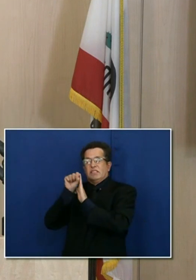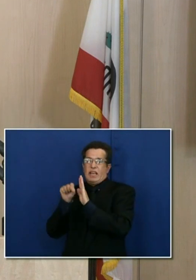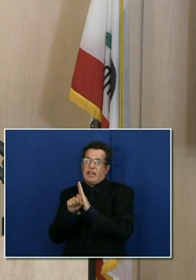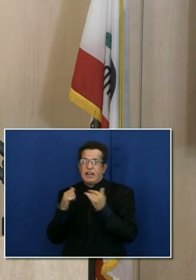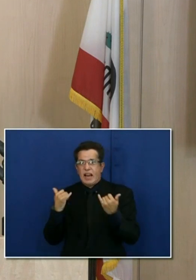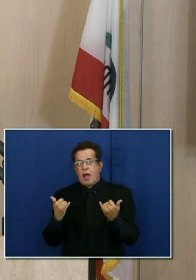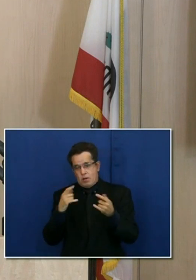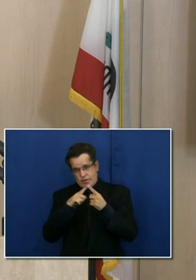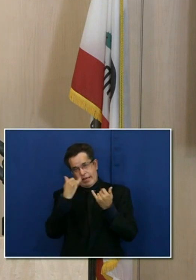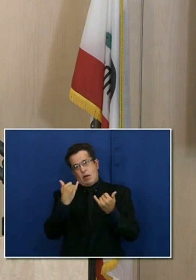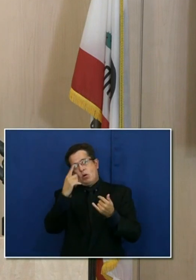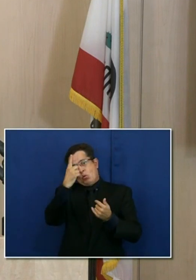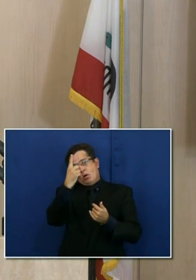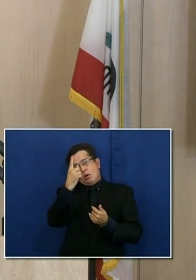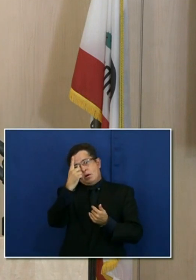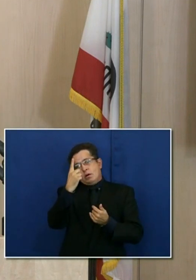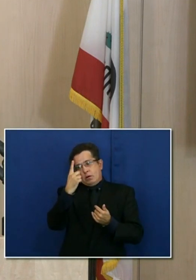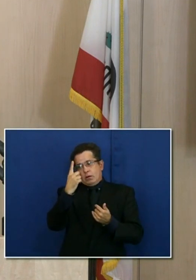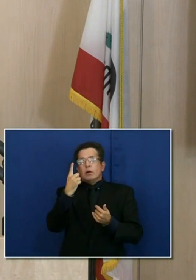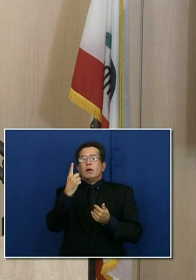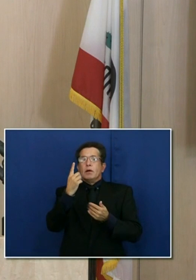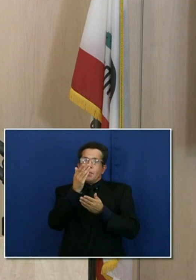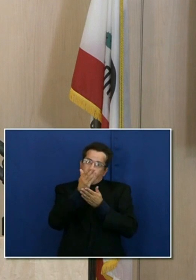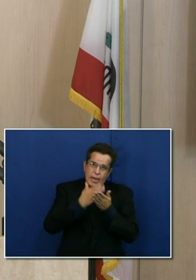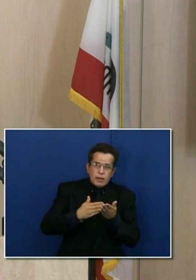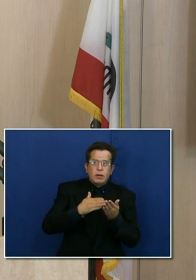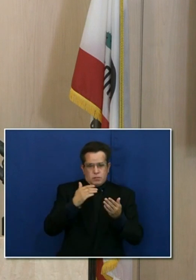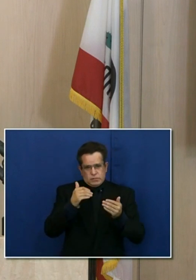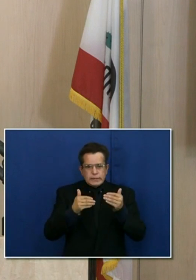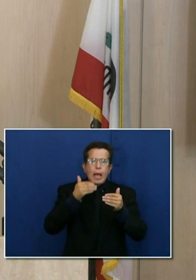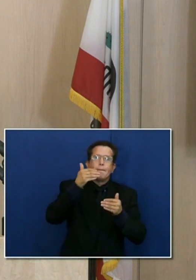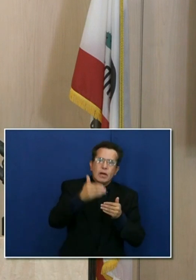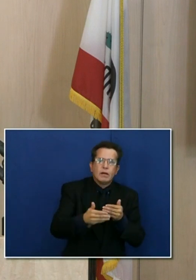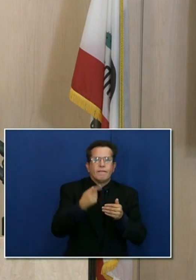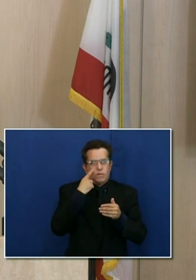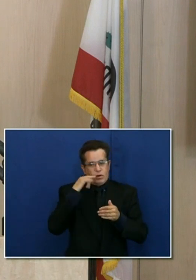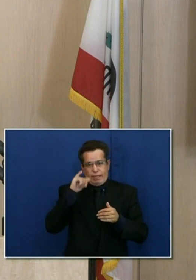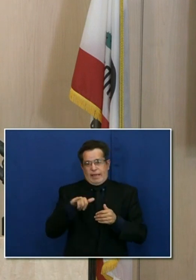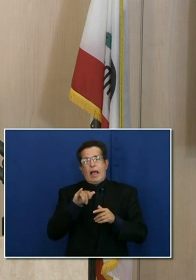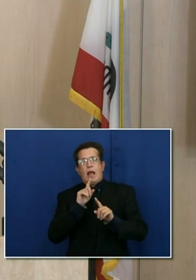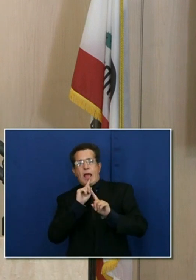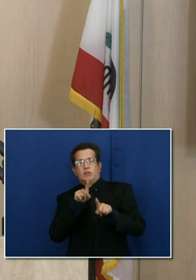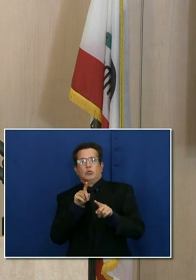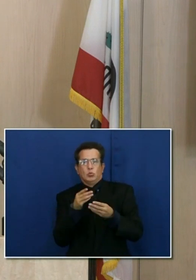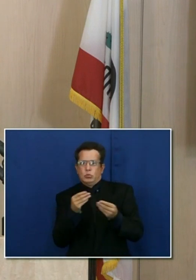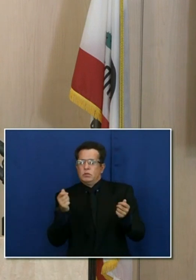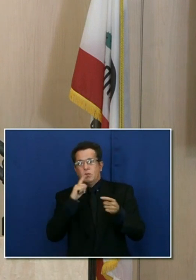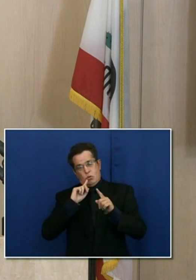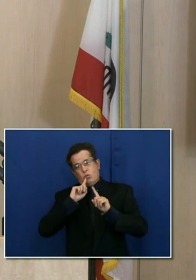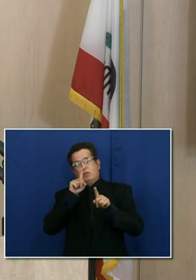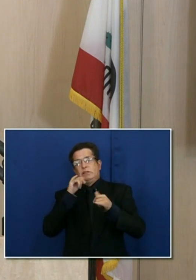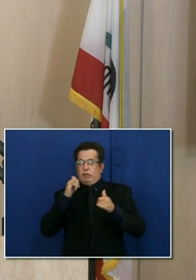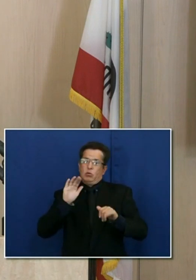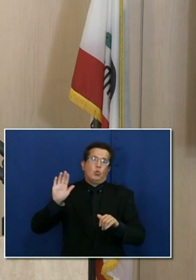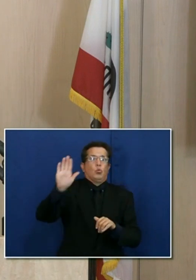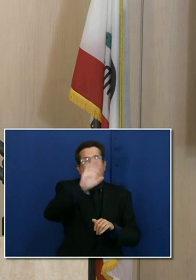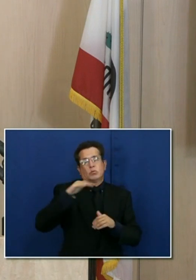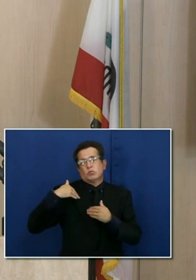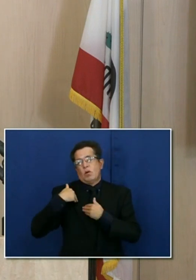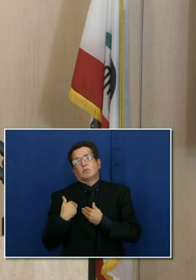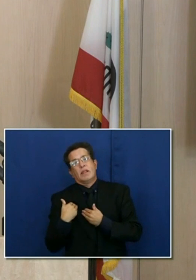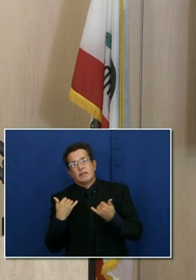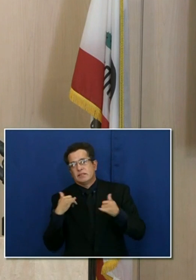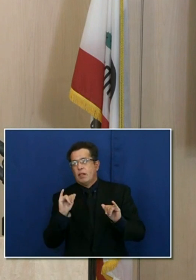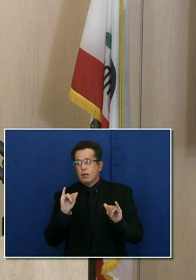just one part of the solution. The rest truly is up to you. If we